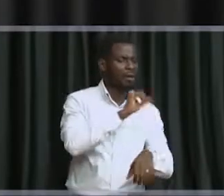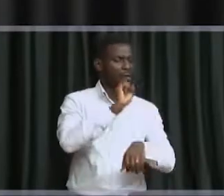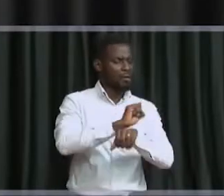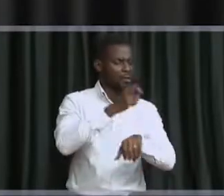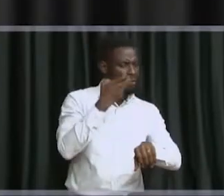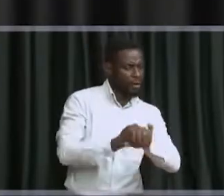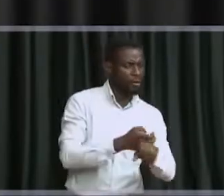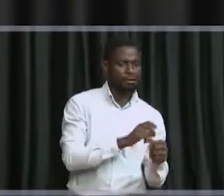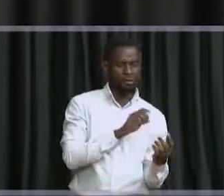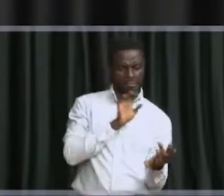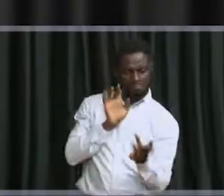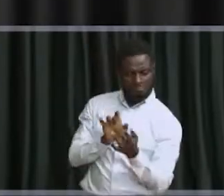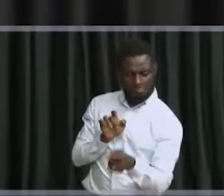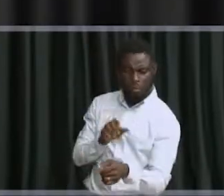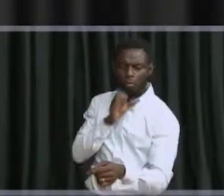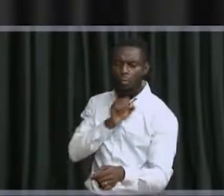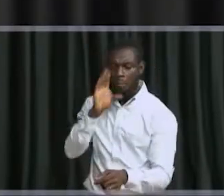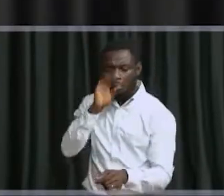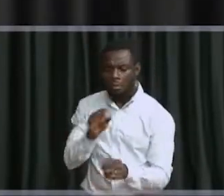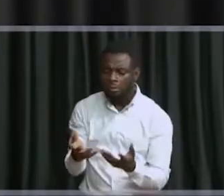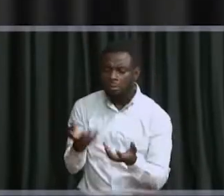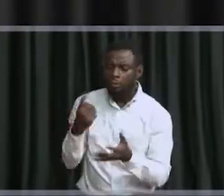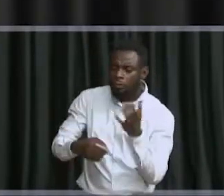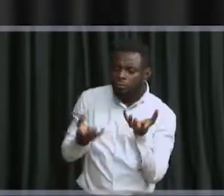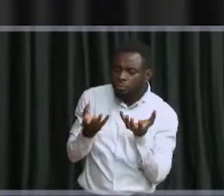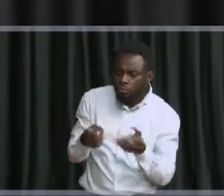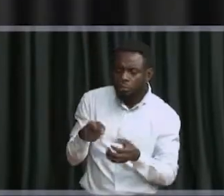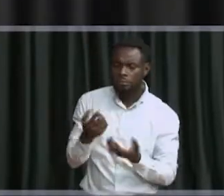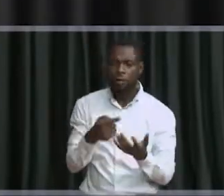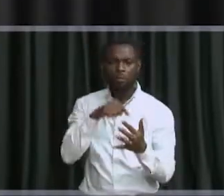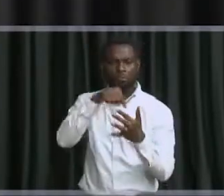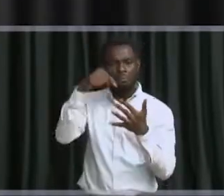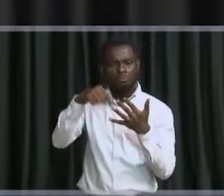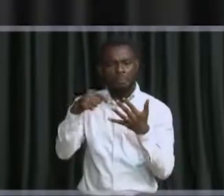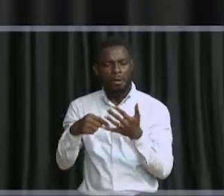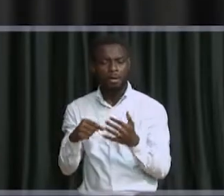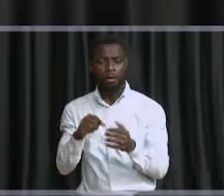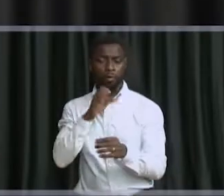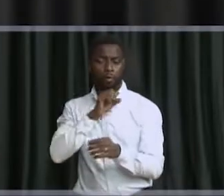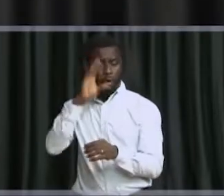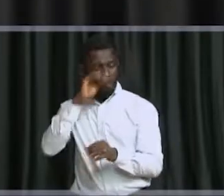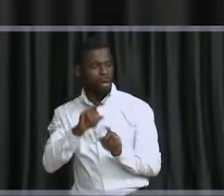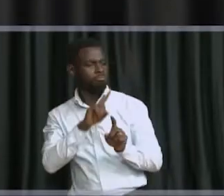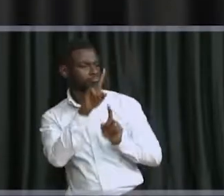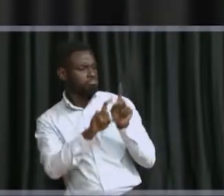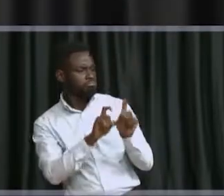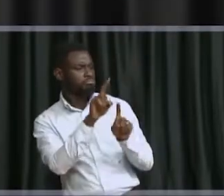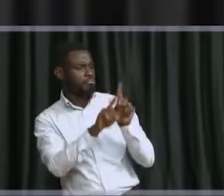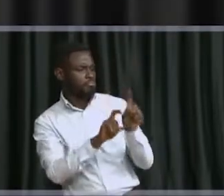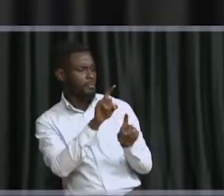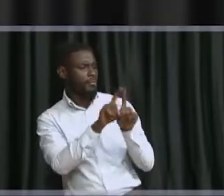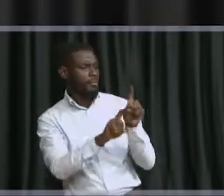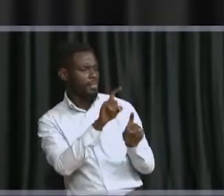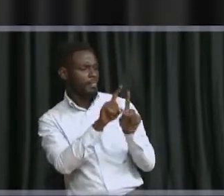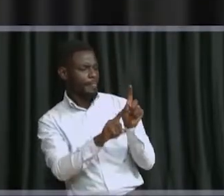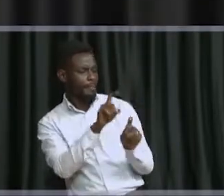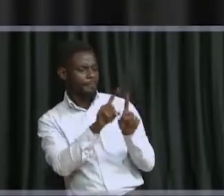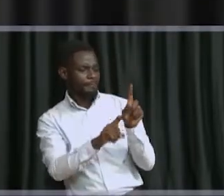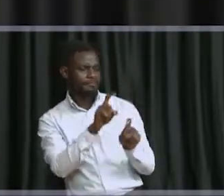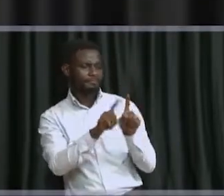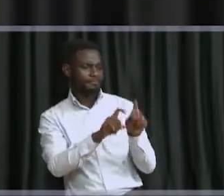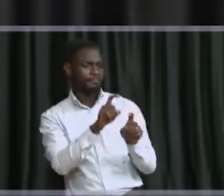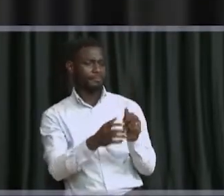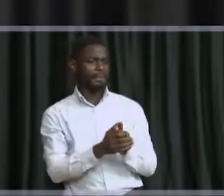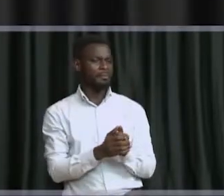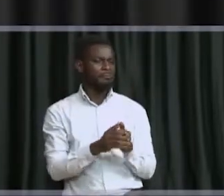esheeno ema papai eji bre ibisani simbibri abra na wayen oda na